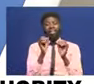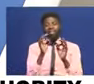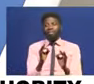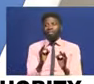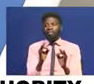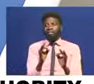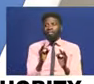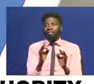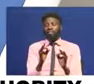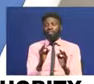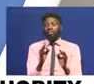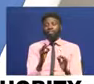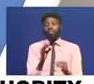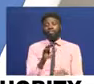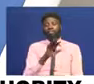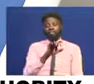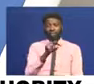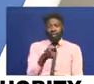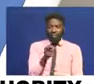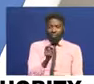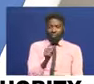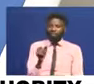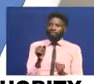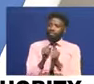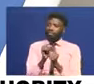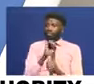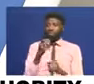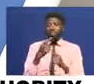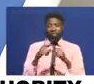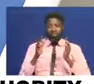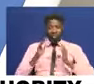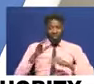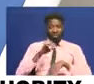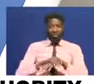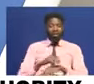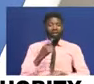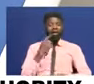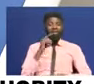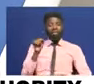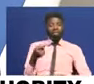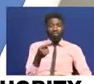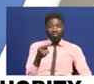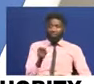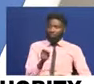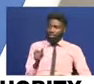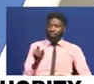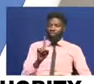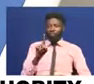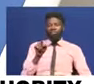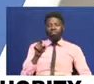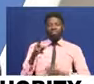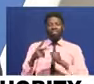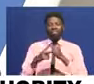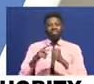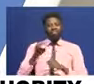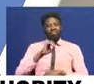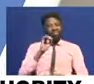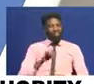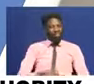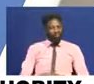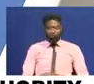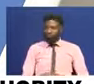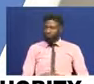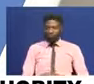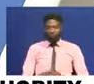5,000 to 10%, whereas the person who was earning 100,000 shillings and above, 100,000 was contributing only 1.7%. So what we're trying to do